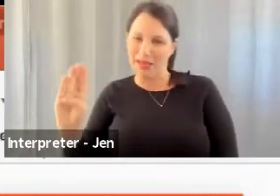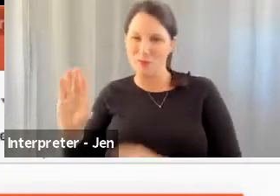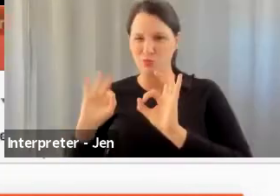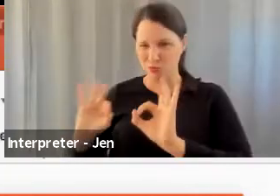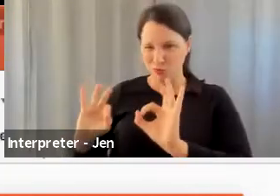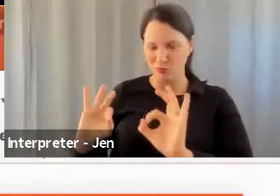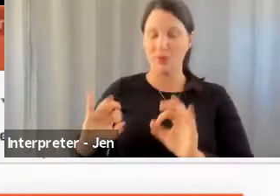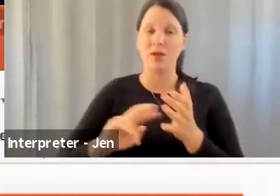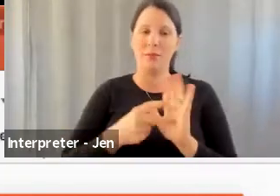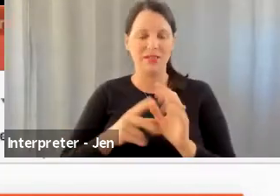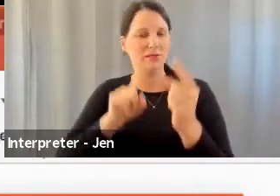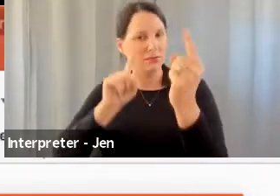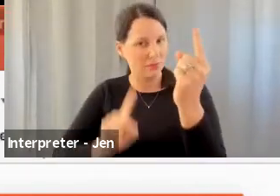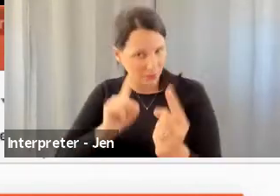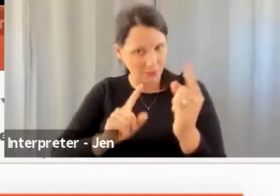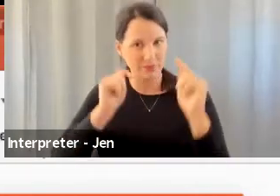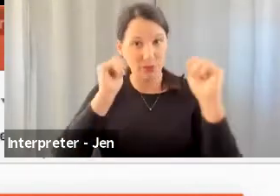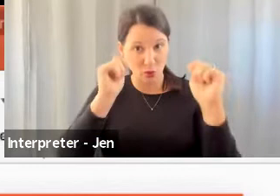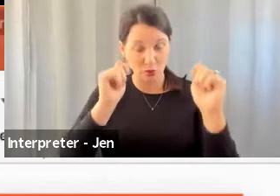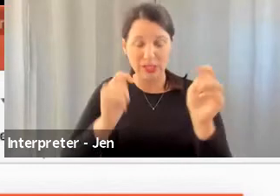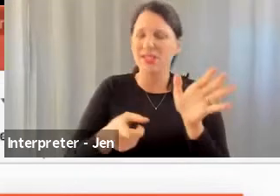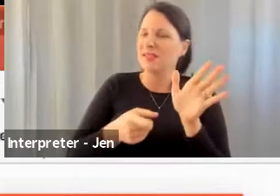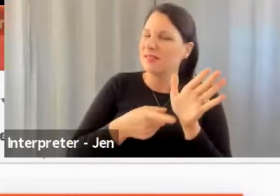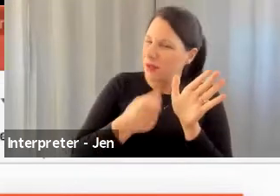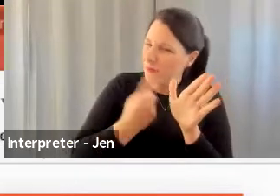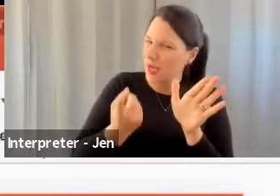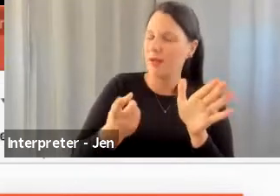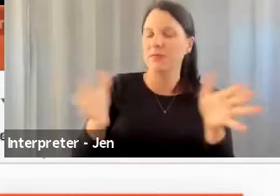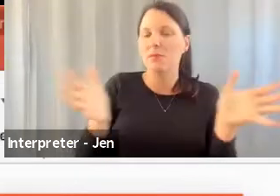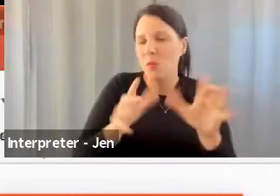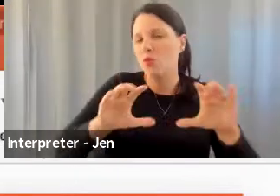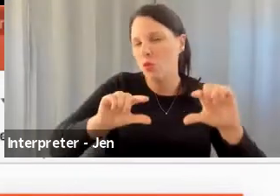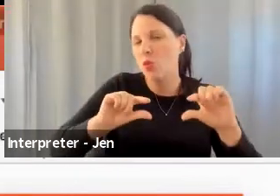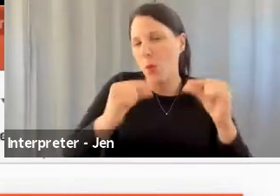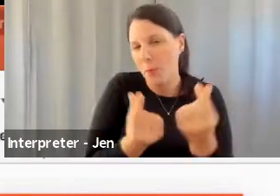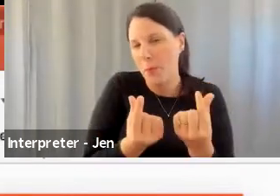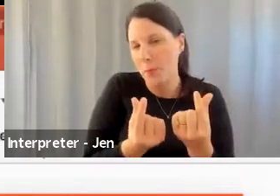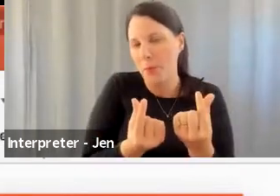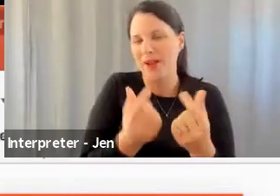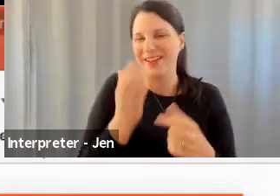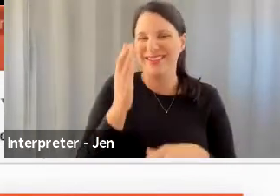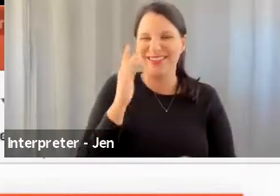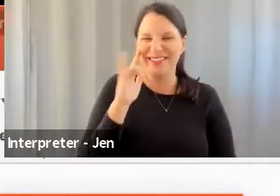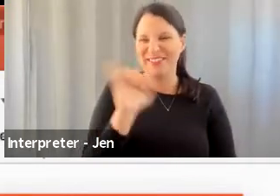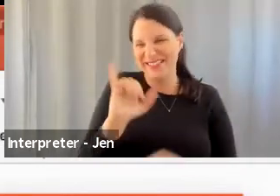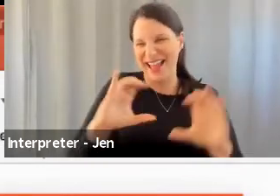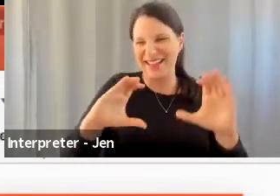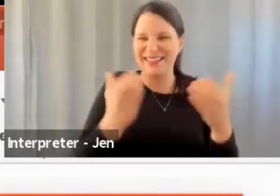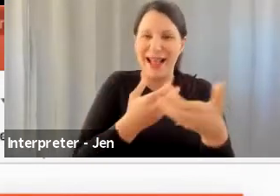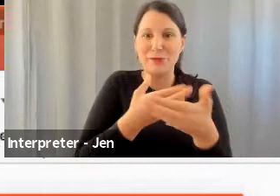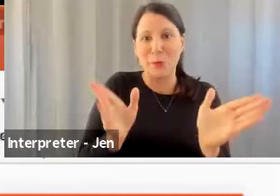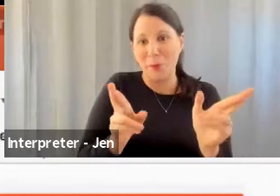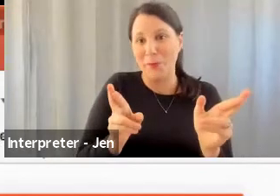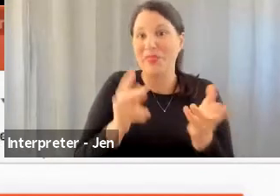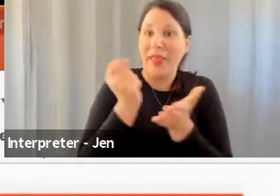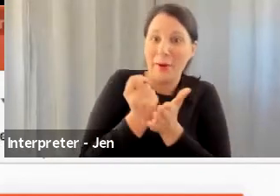can, it's kind of like a little classroom therapy session. You guys kind of talk about the class, you